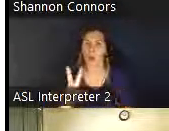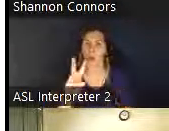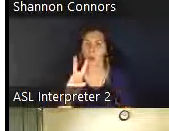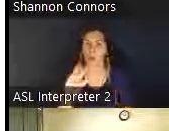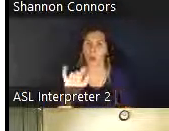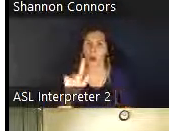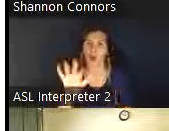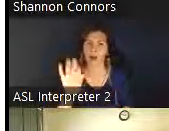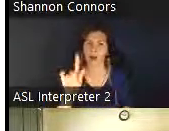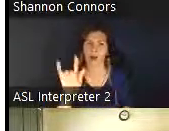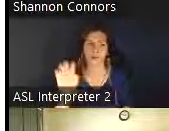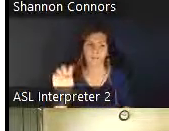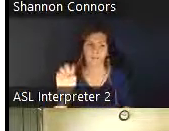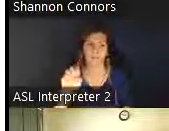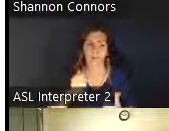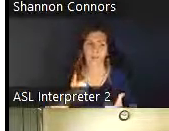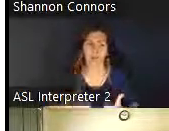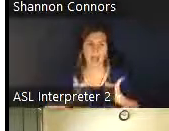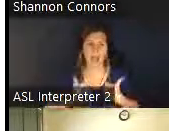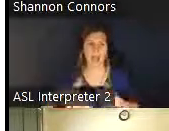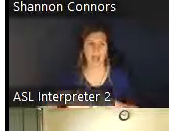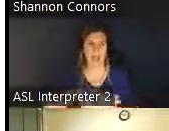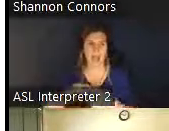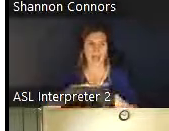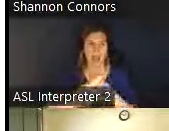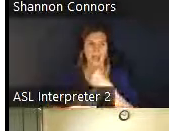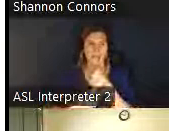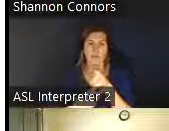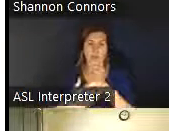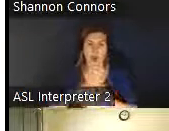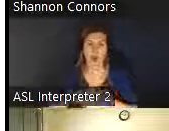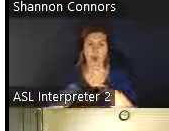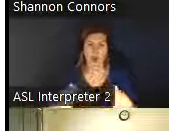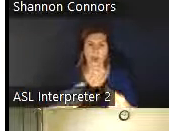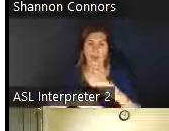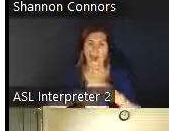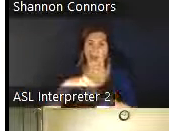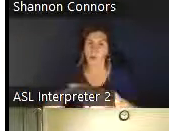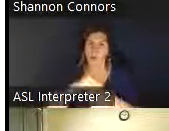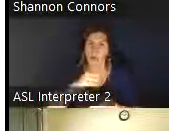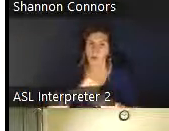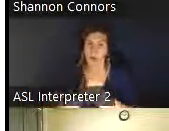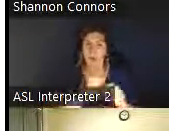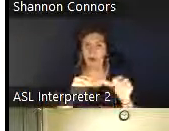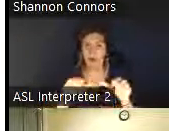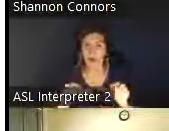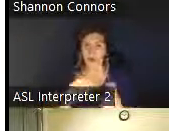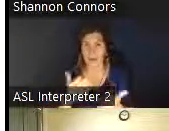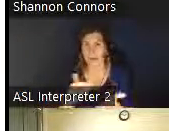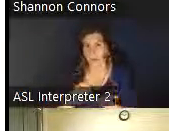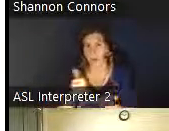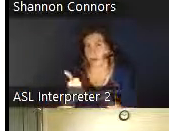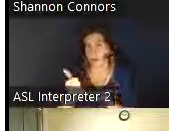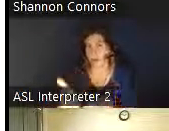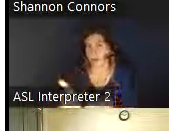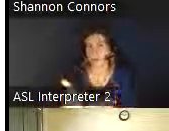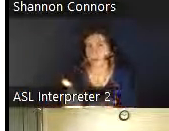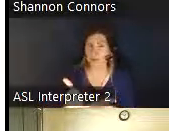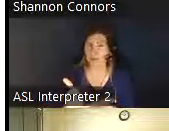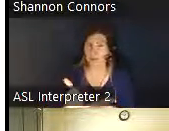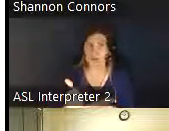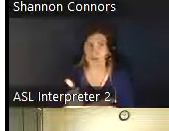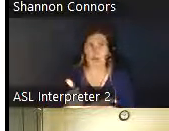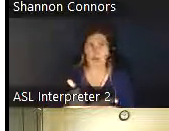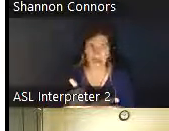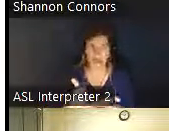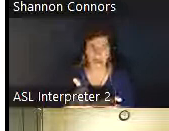And that might also contribute some ideas to, you know, working beyond our existing